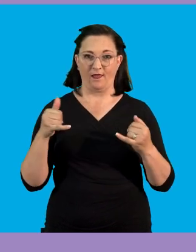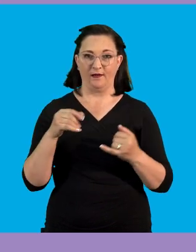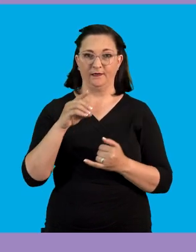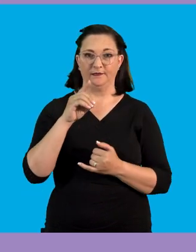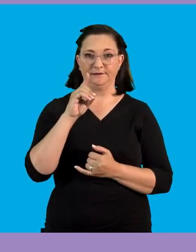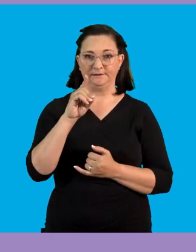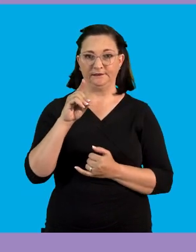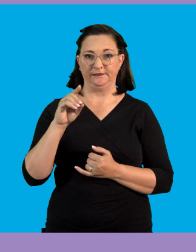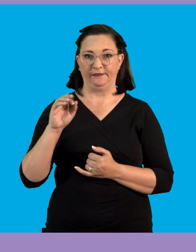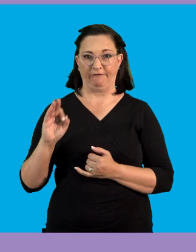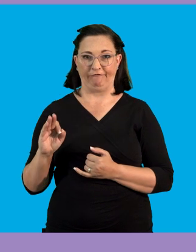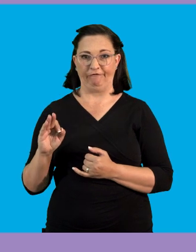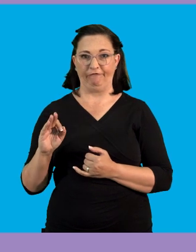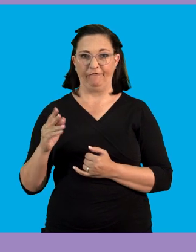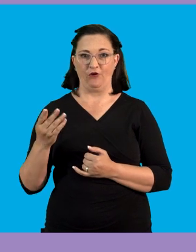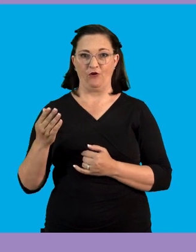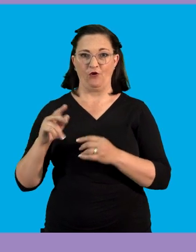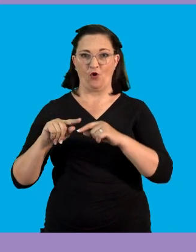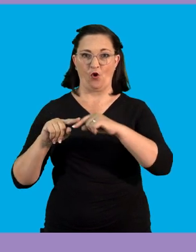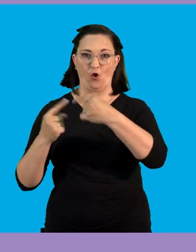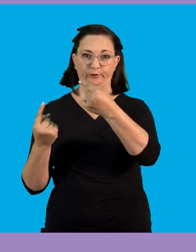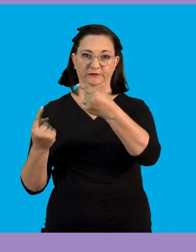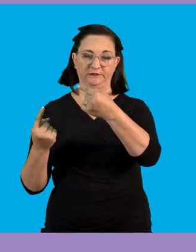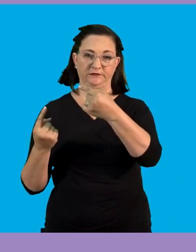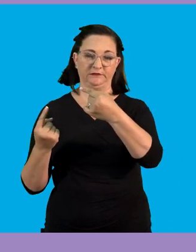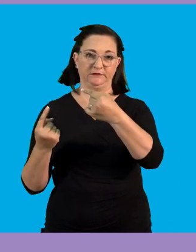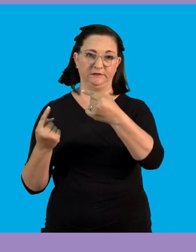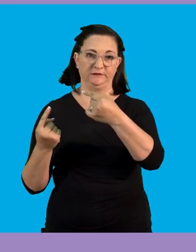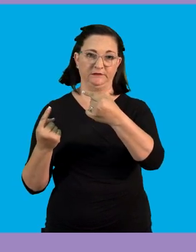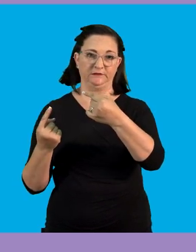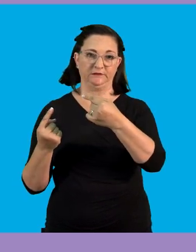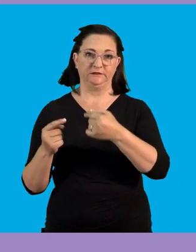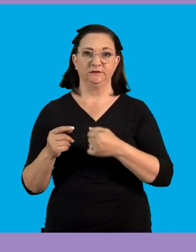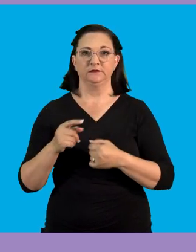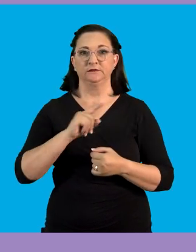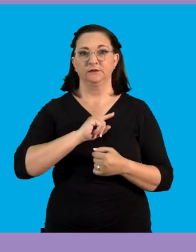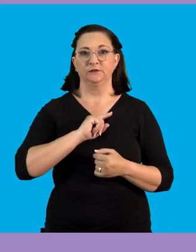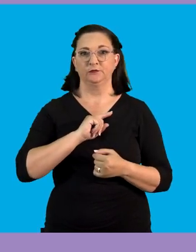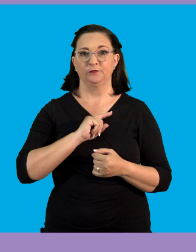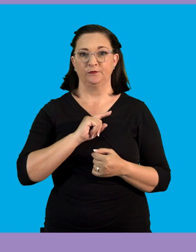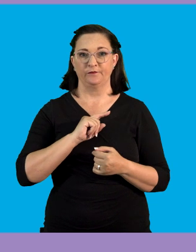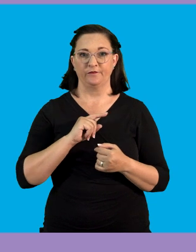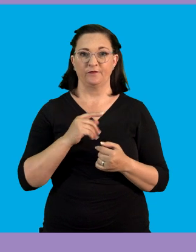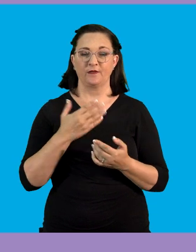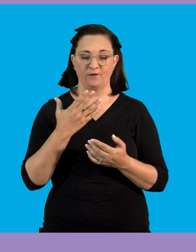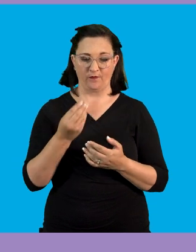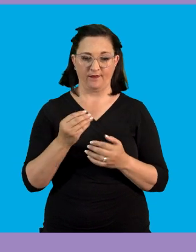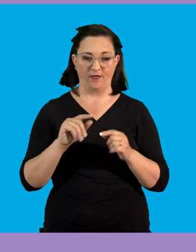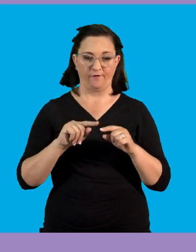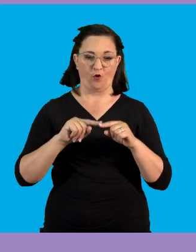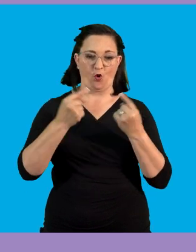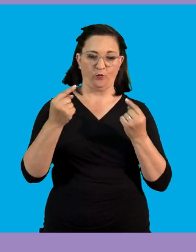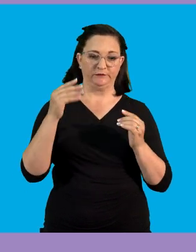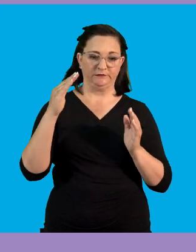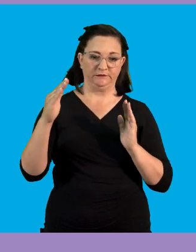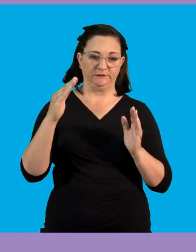DF, is opposite angle E. That's when we say an opposite side. So when we say angles that have opposite sides